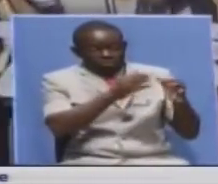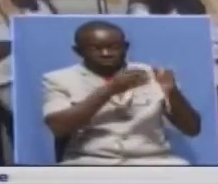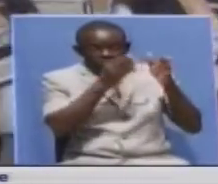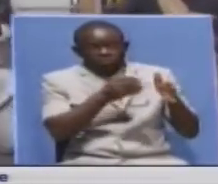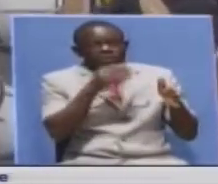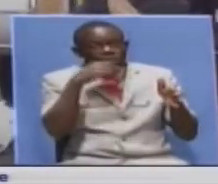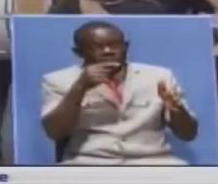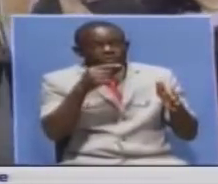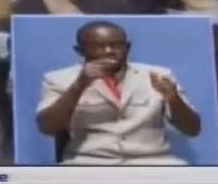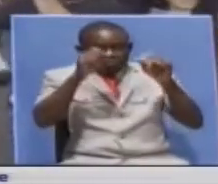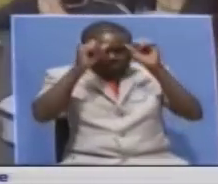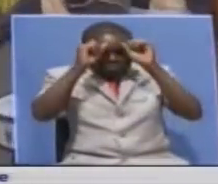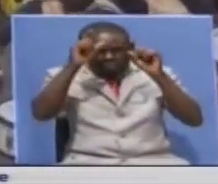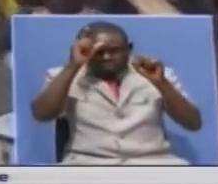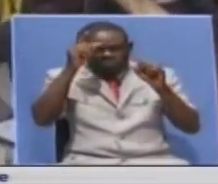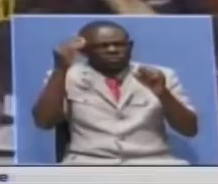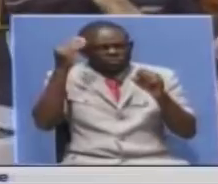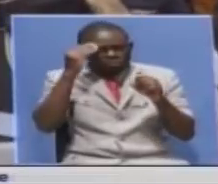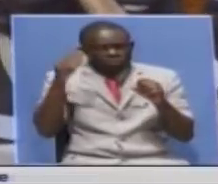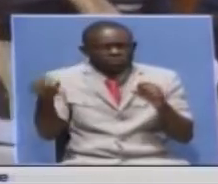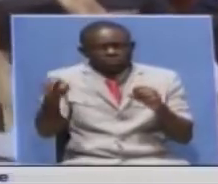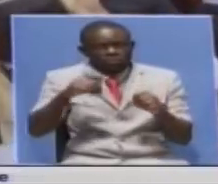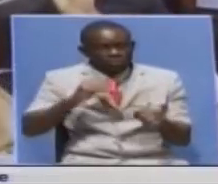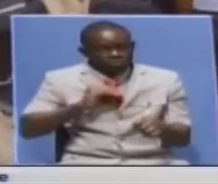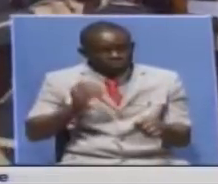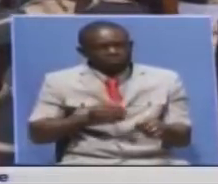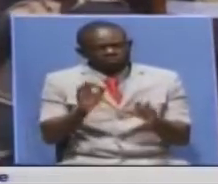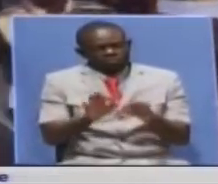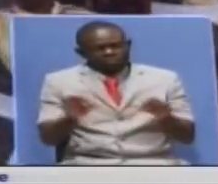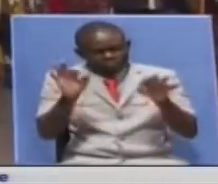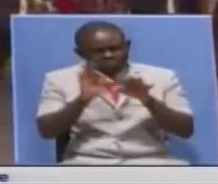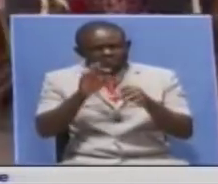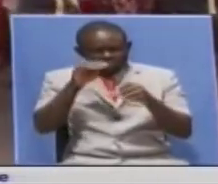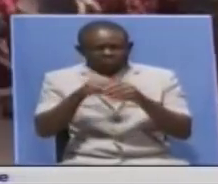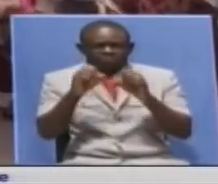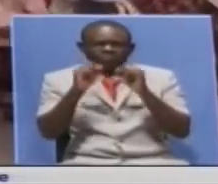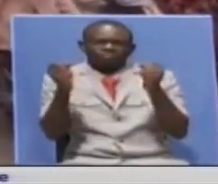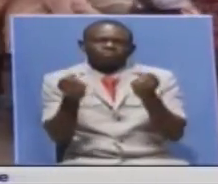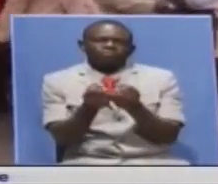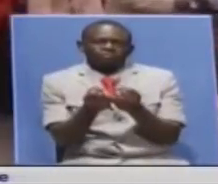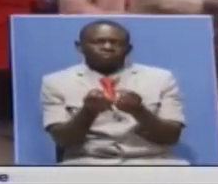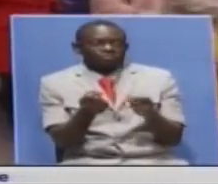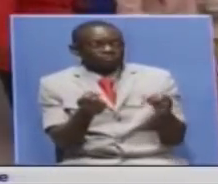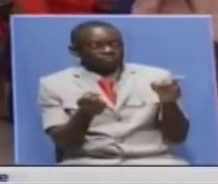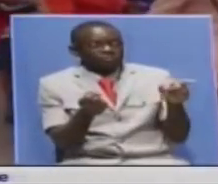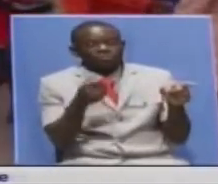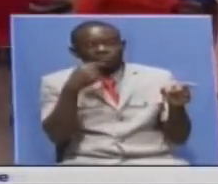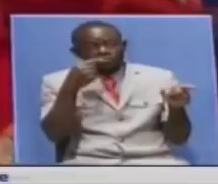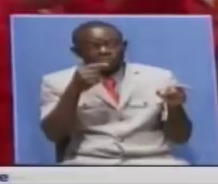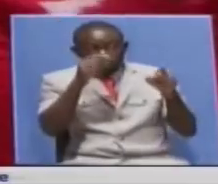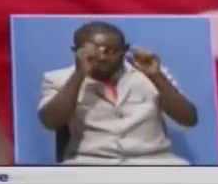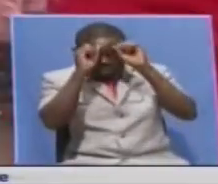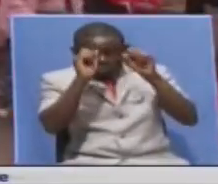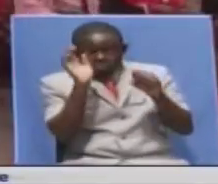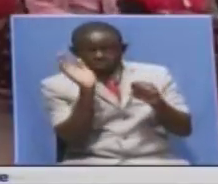Mr. Tembo says women in Central Province and Kabwe in particular will never be left out in the ongoing presidential